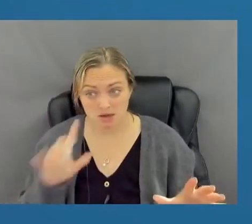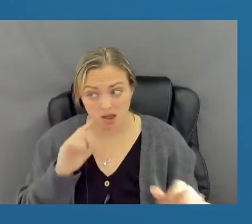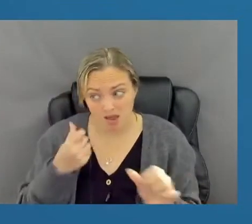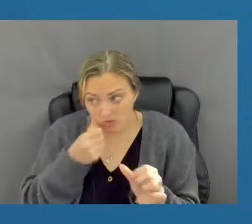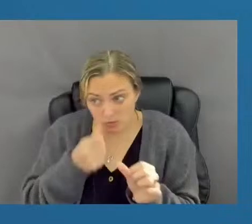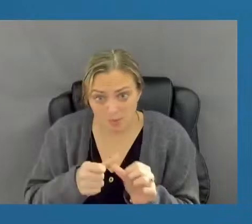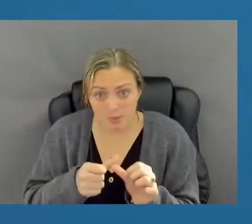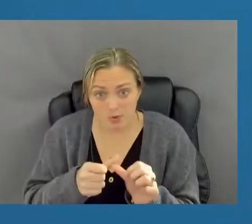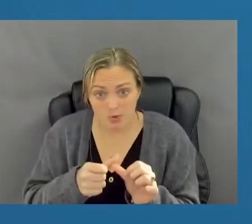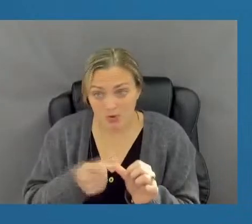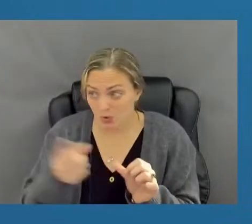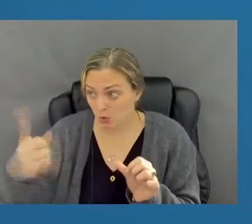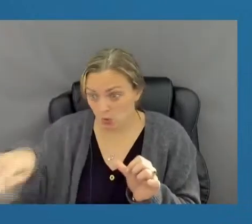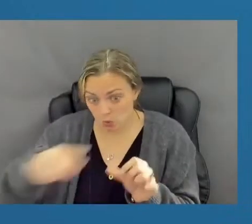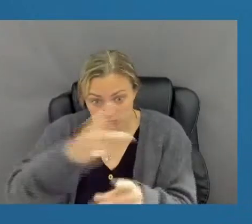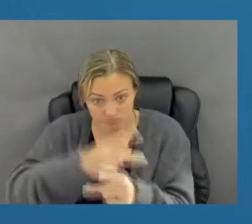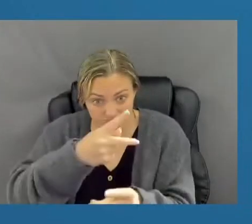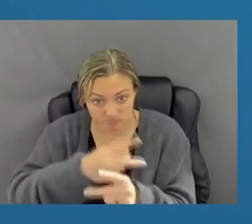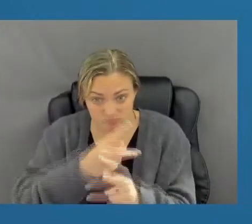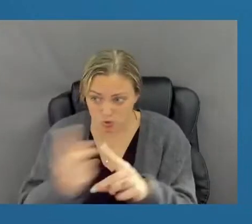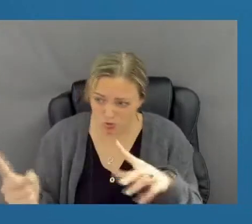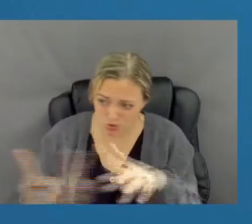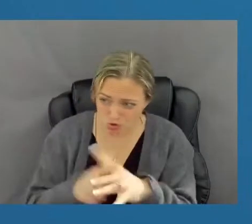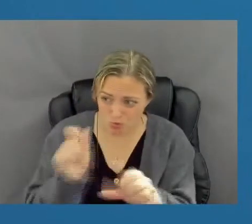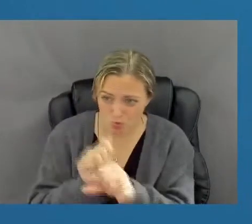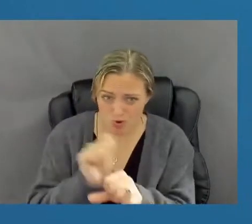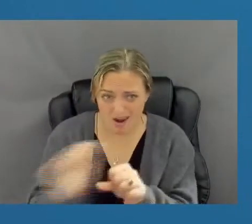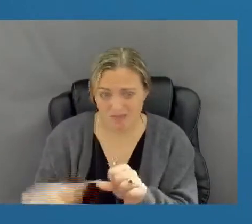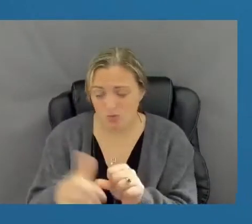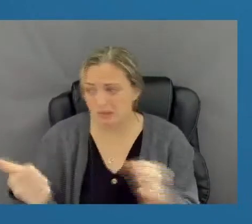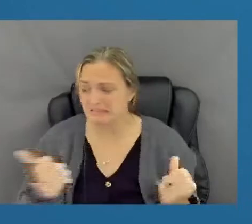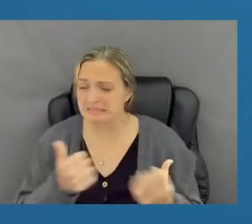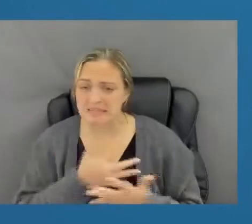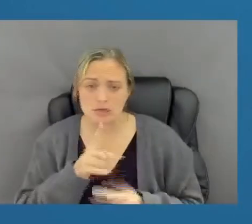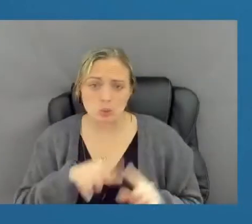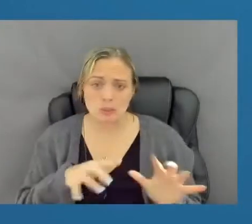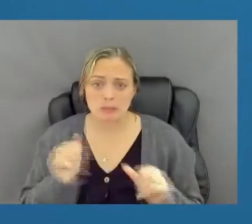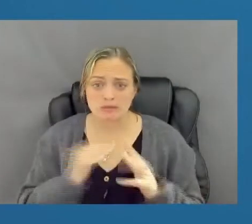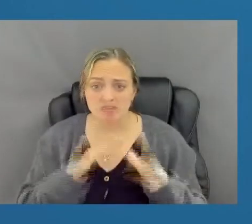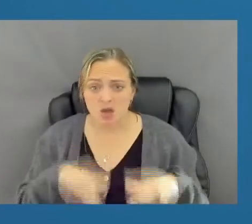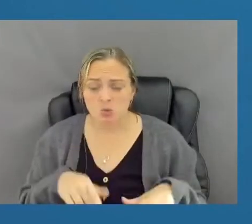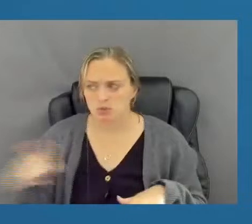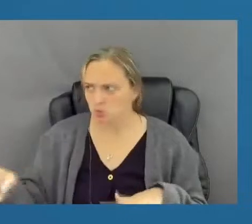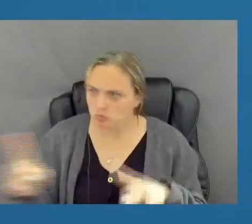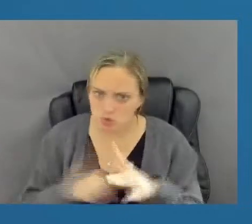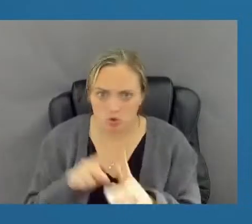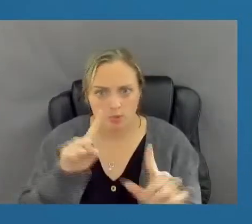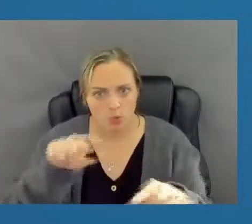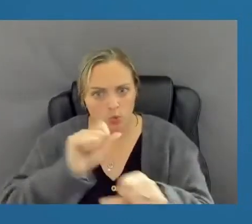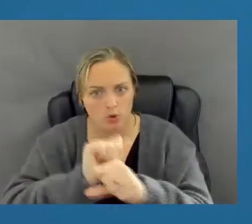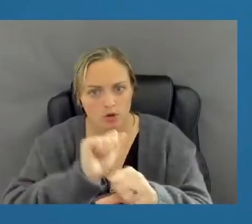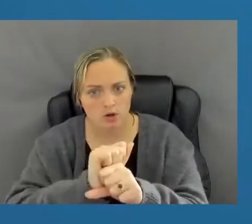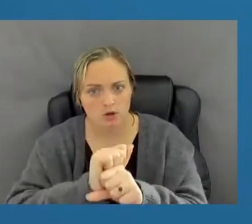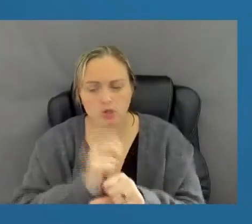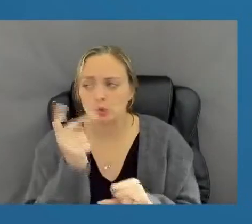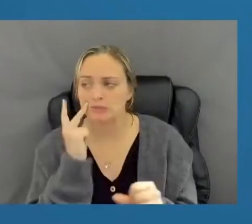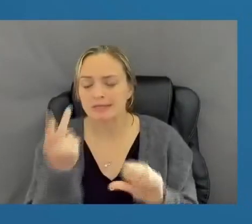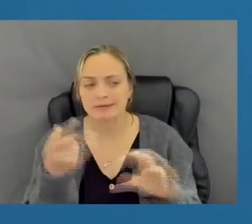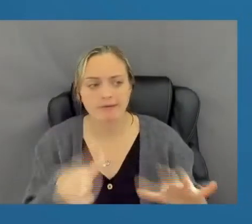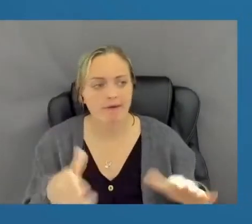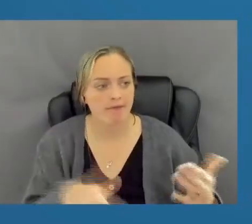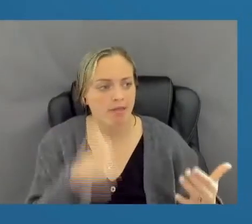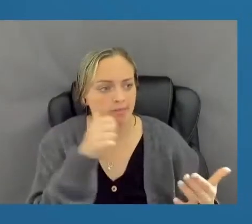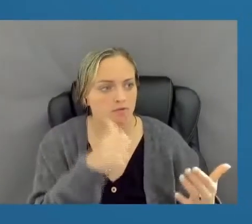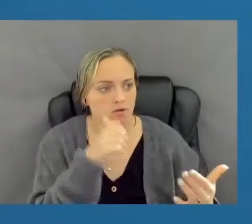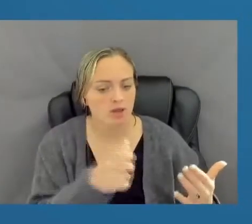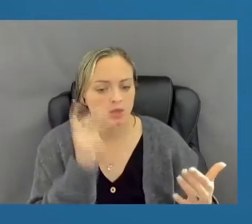frontline workers. You showed up when everybody else was too scared to leave their houses. You saw death every single day,